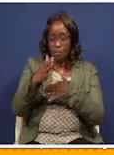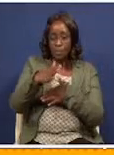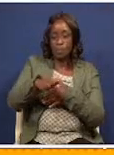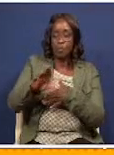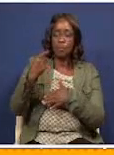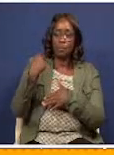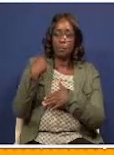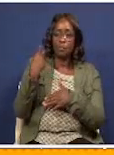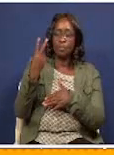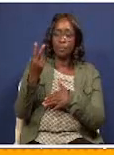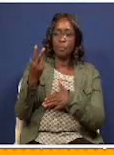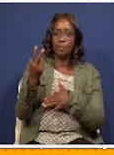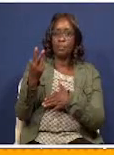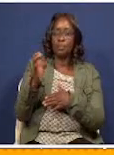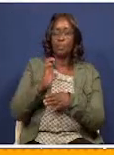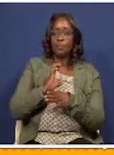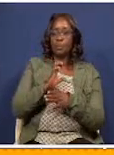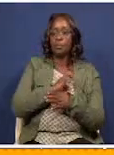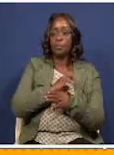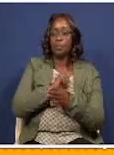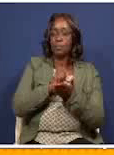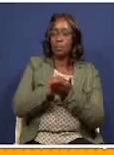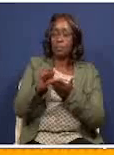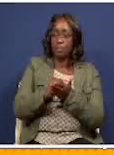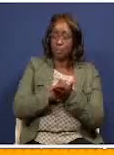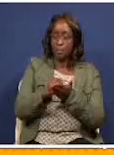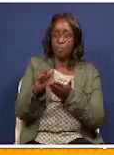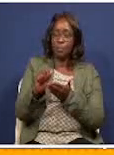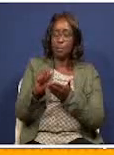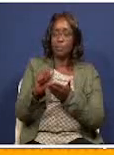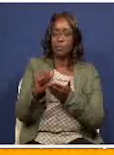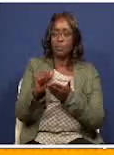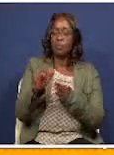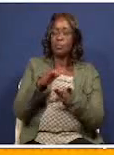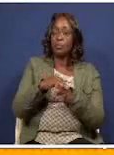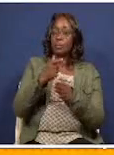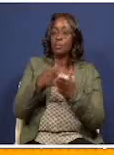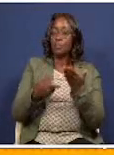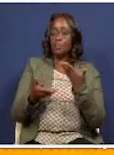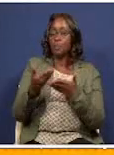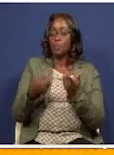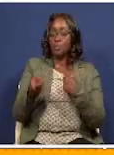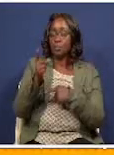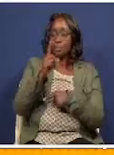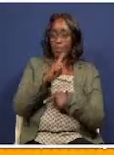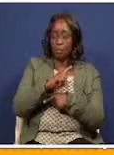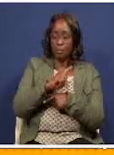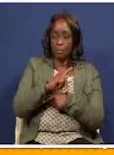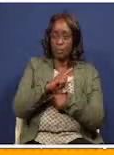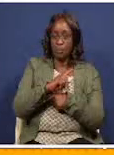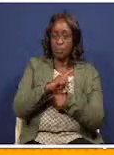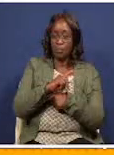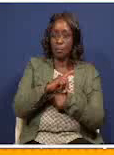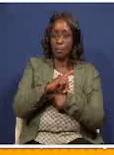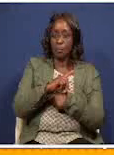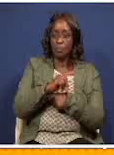Two, the reports of the committees are published and uploaded on the website on what business of the day is coming in